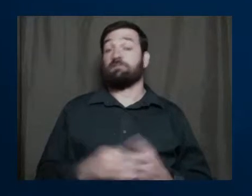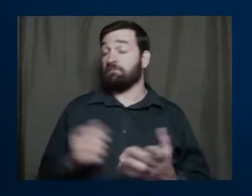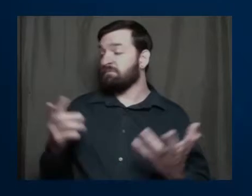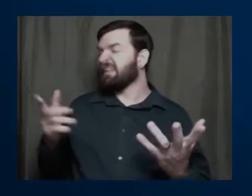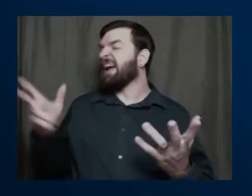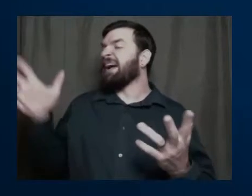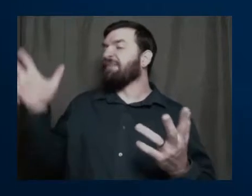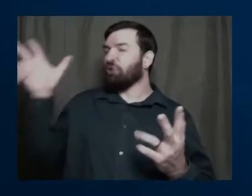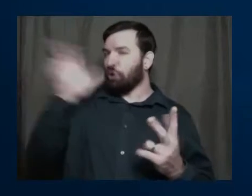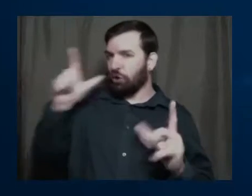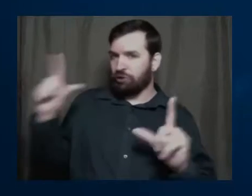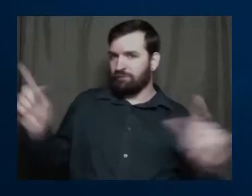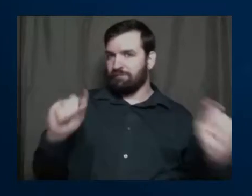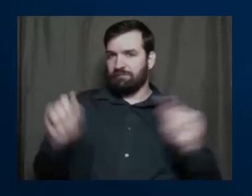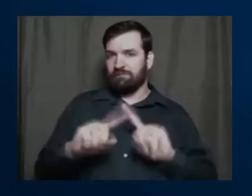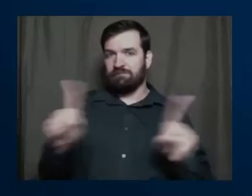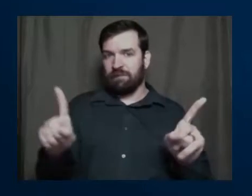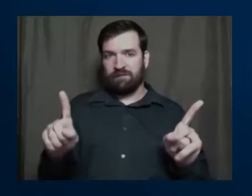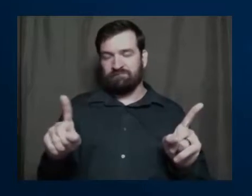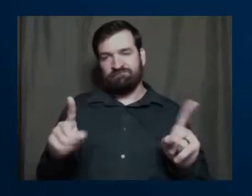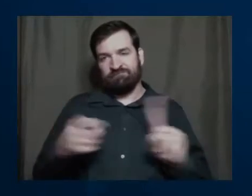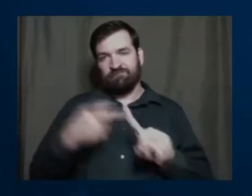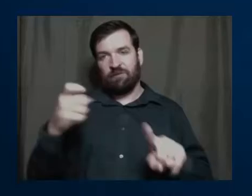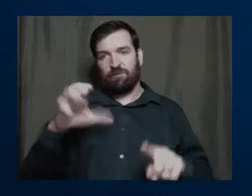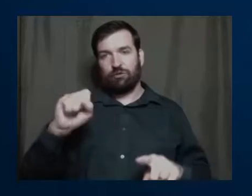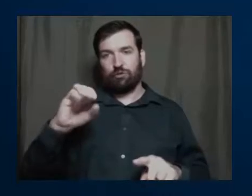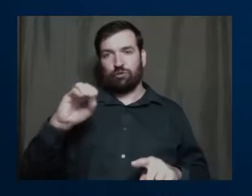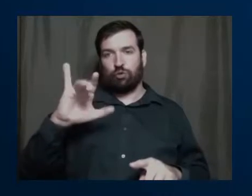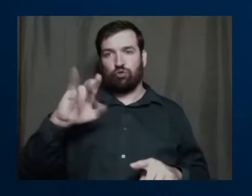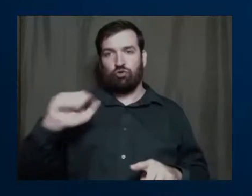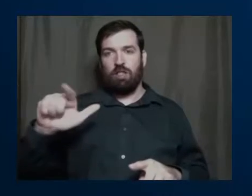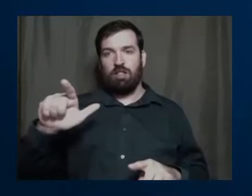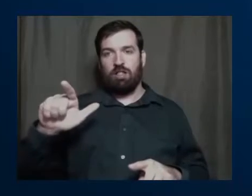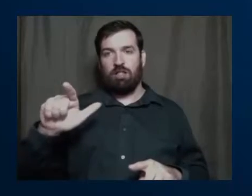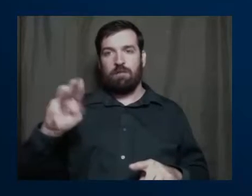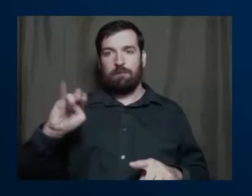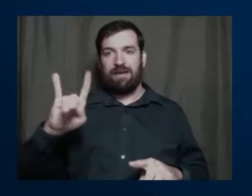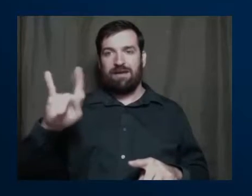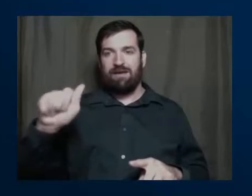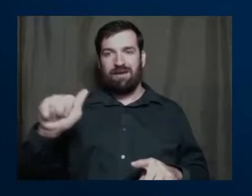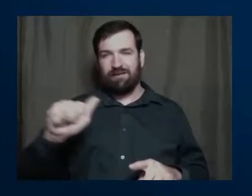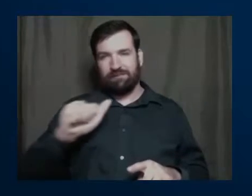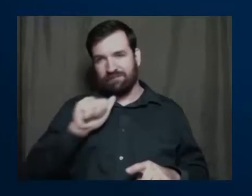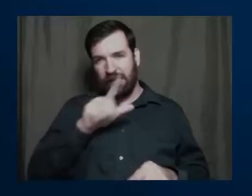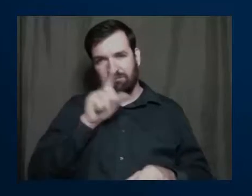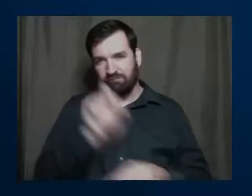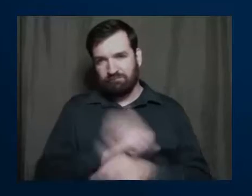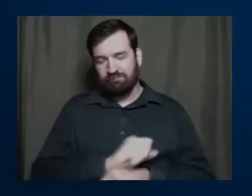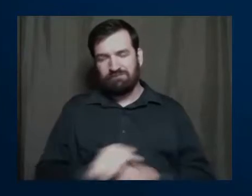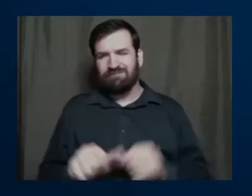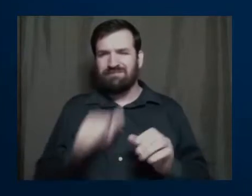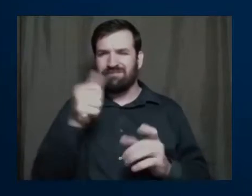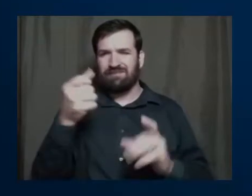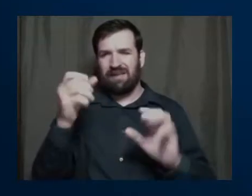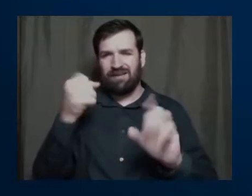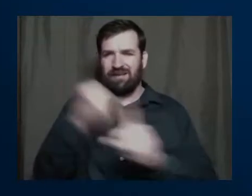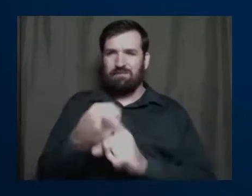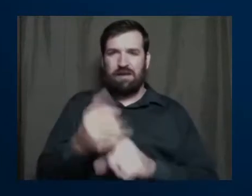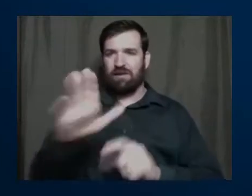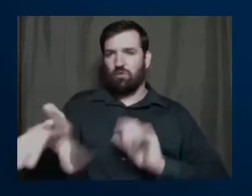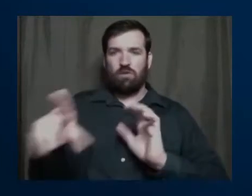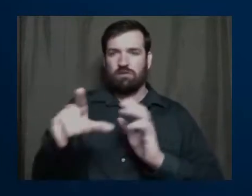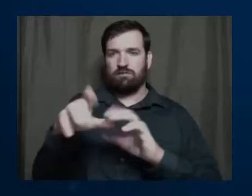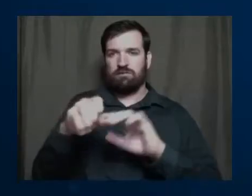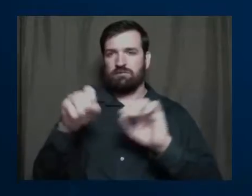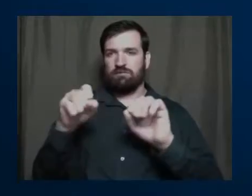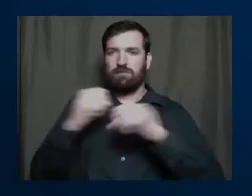that was probably straight out of social media, so I wouldn't take that as credible. So I agree. And it doesn't do anything to your immune system in a negative way. And just